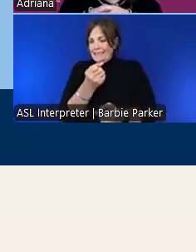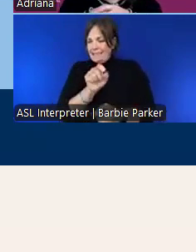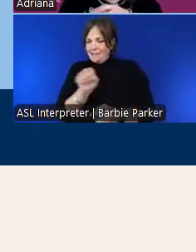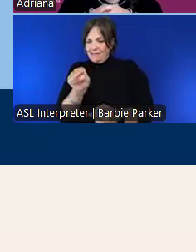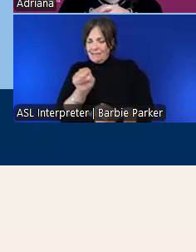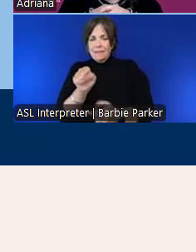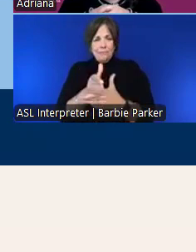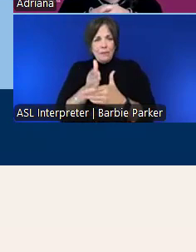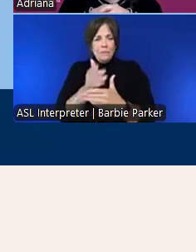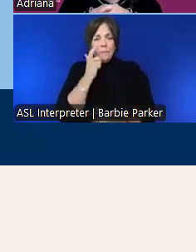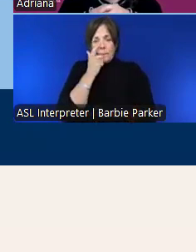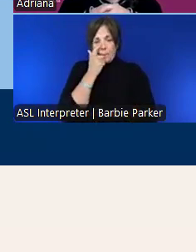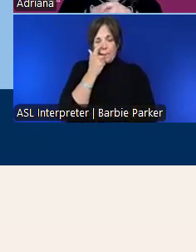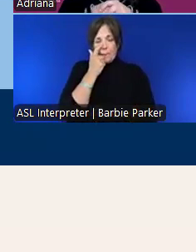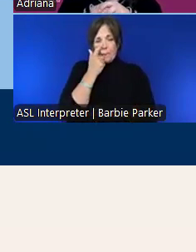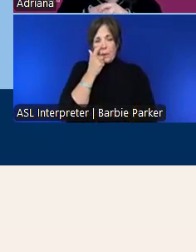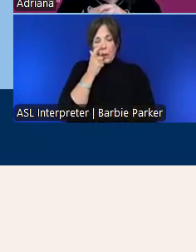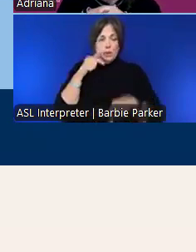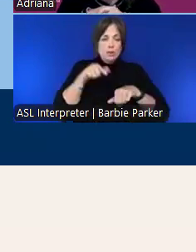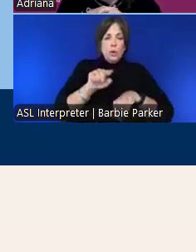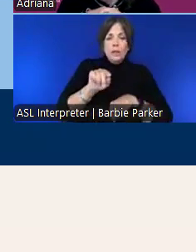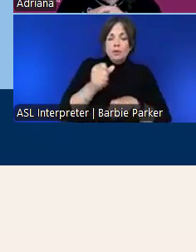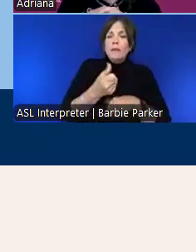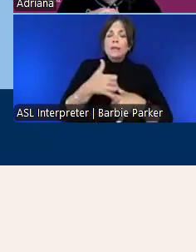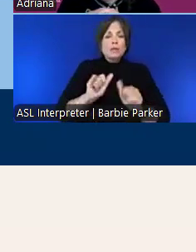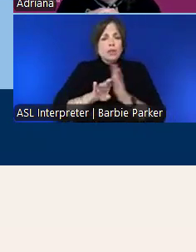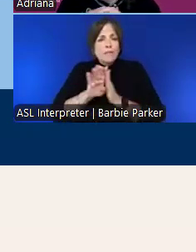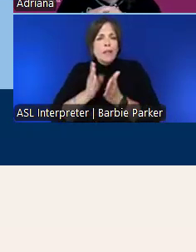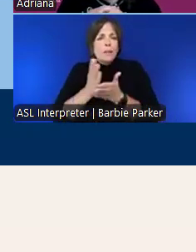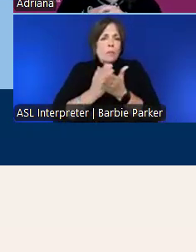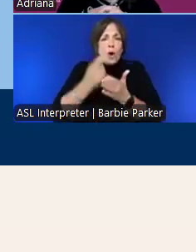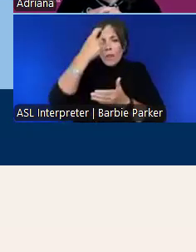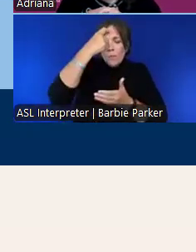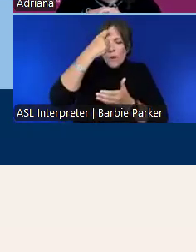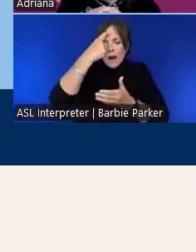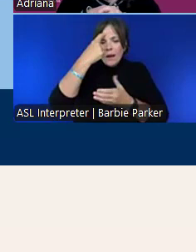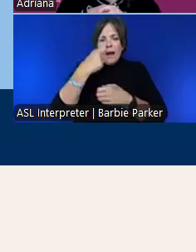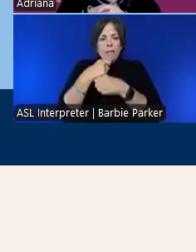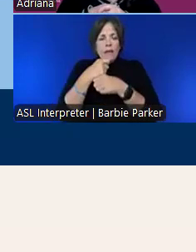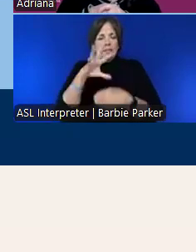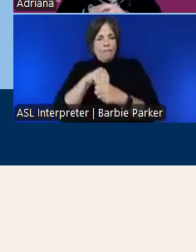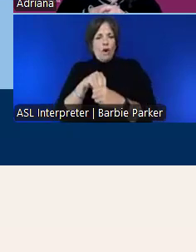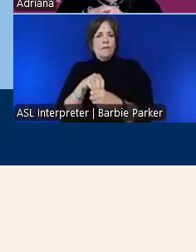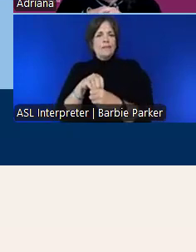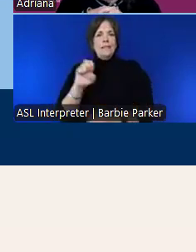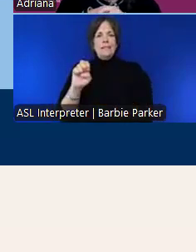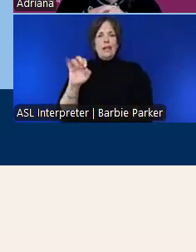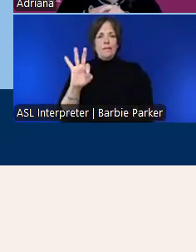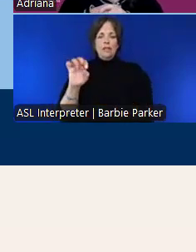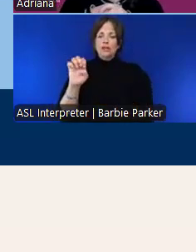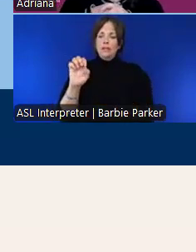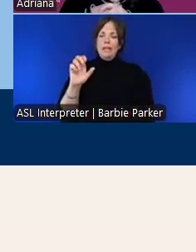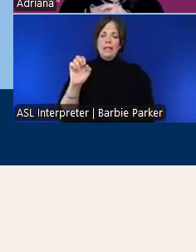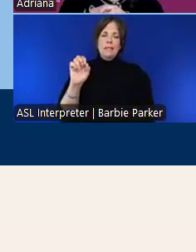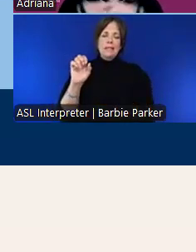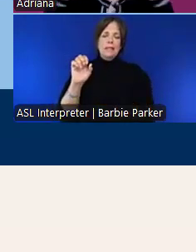area of our brain that helps us with executive functions like planning, decision-making,